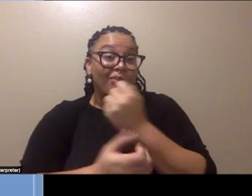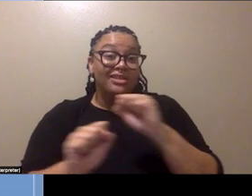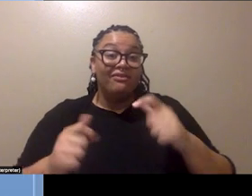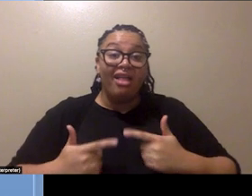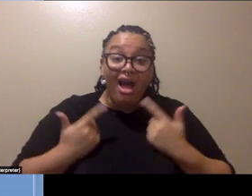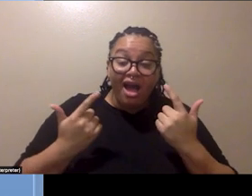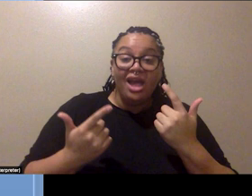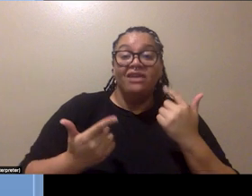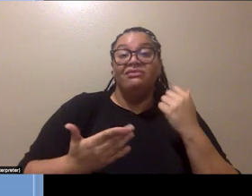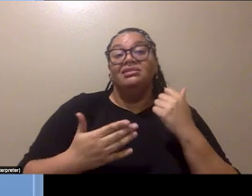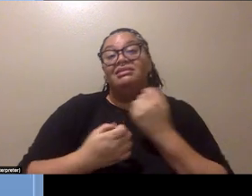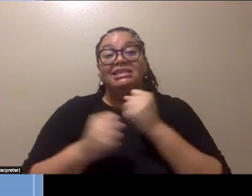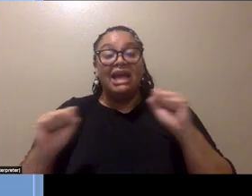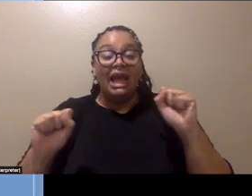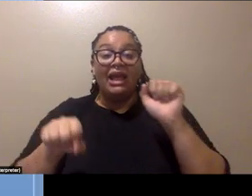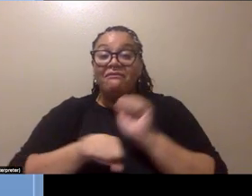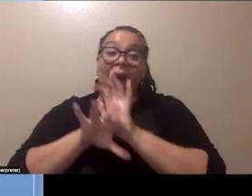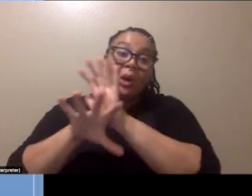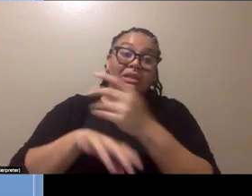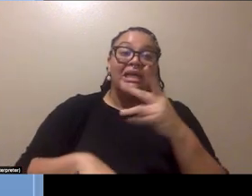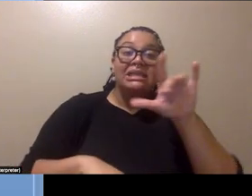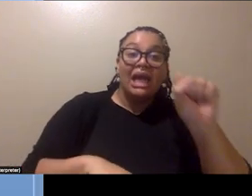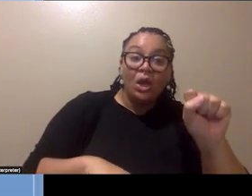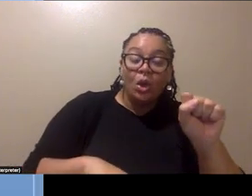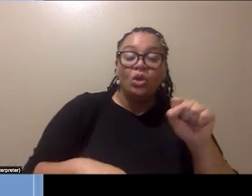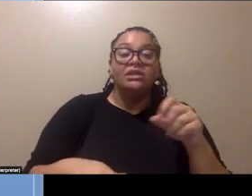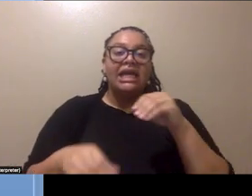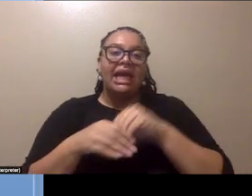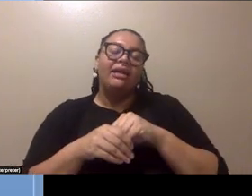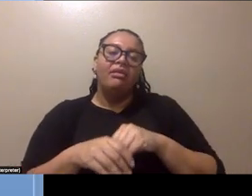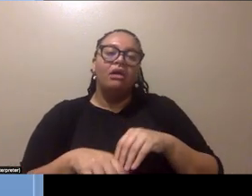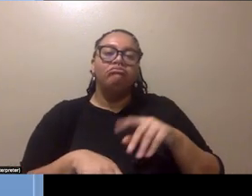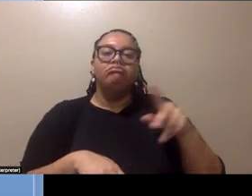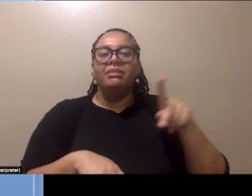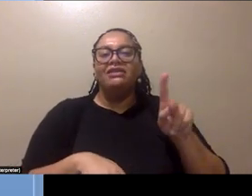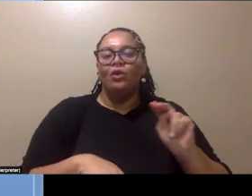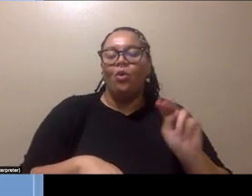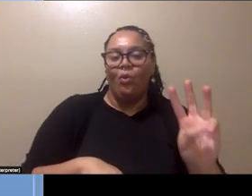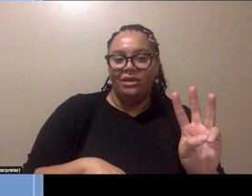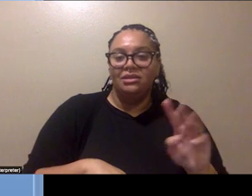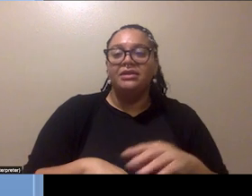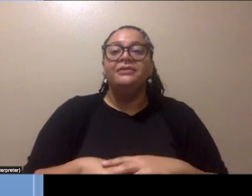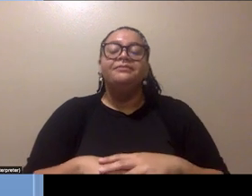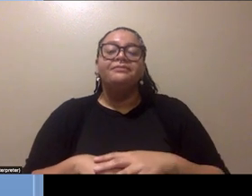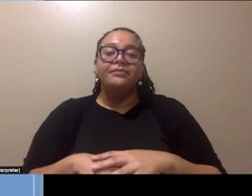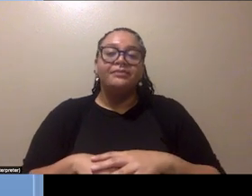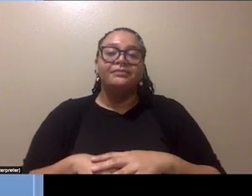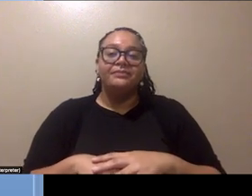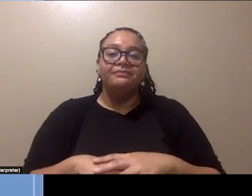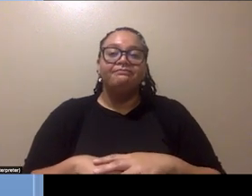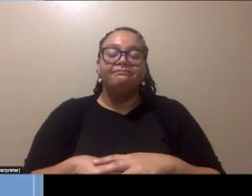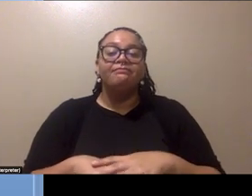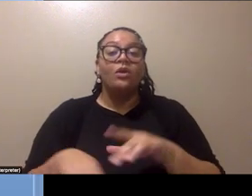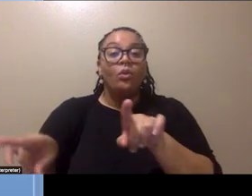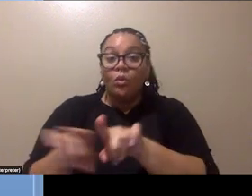And they can help stabilize these steep hillsides. Many of our forested areas in the Pacific Northwest occur in very